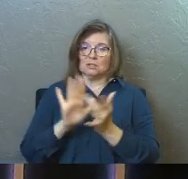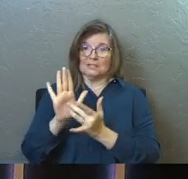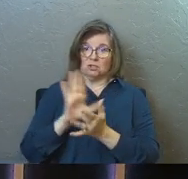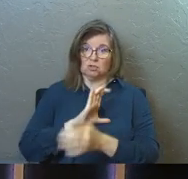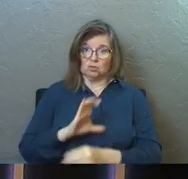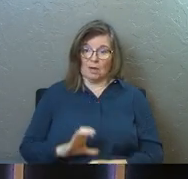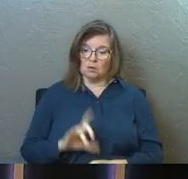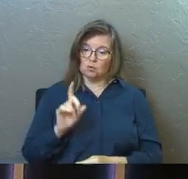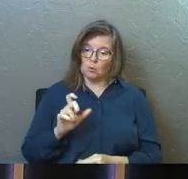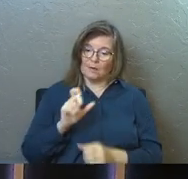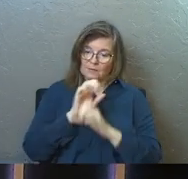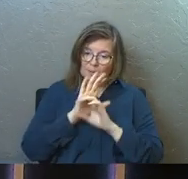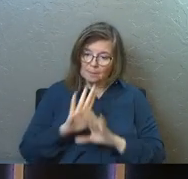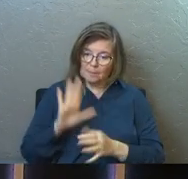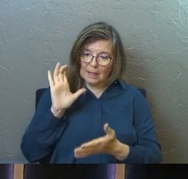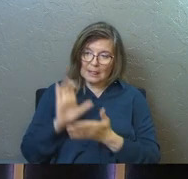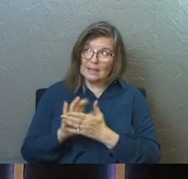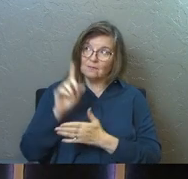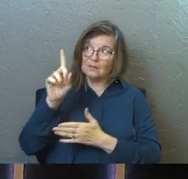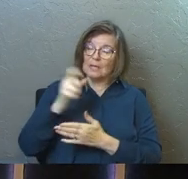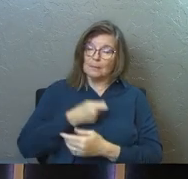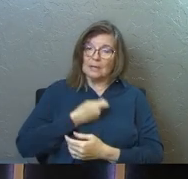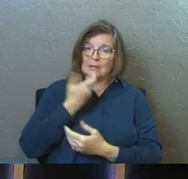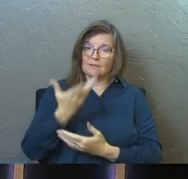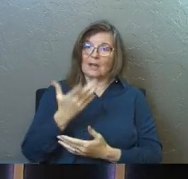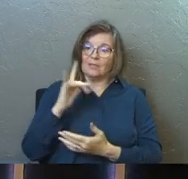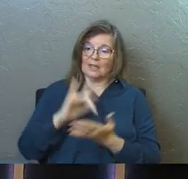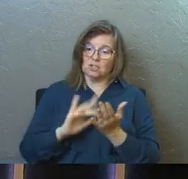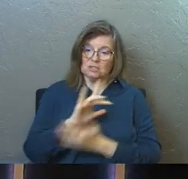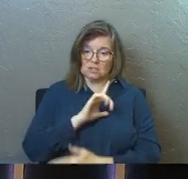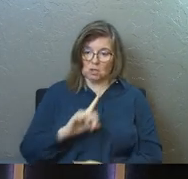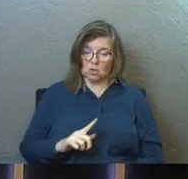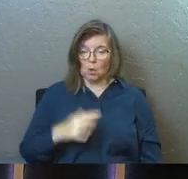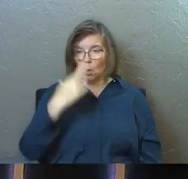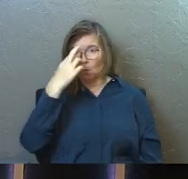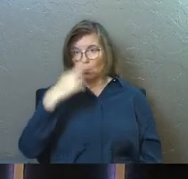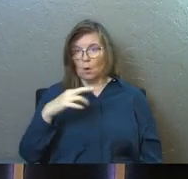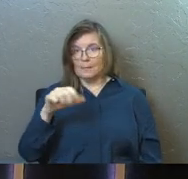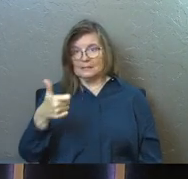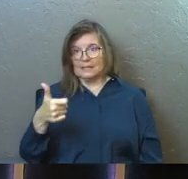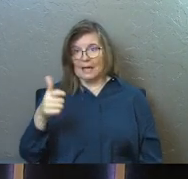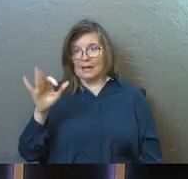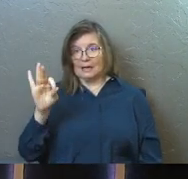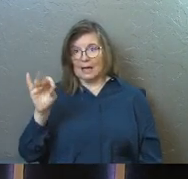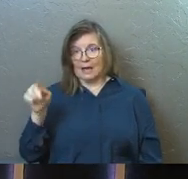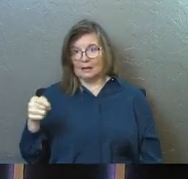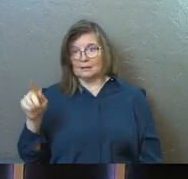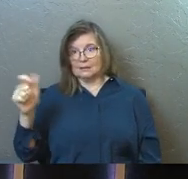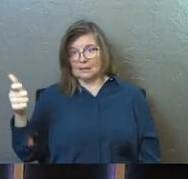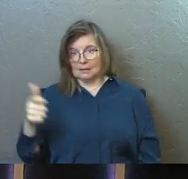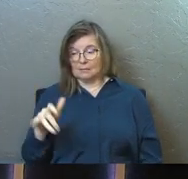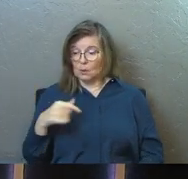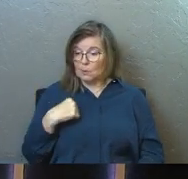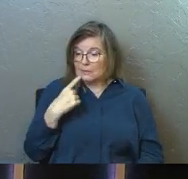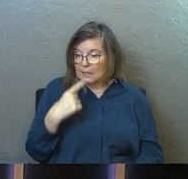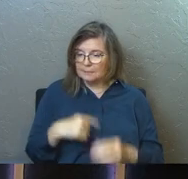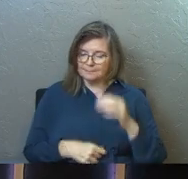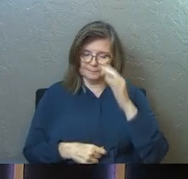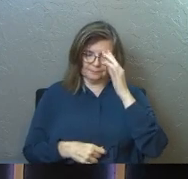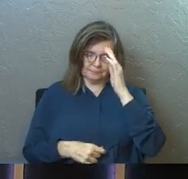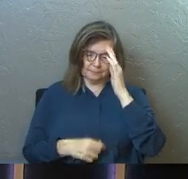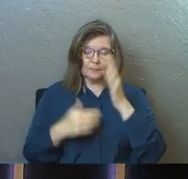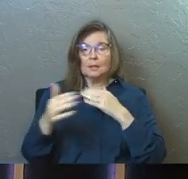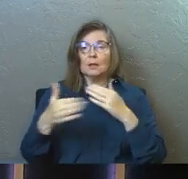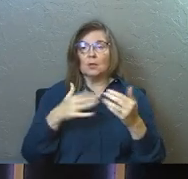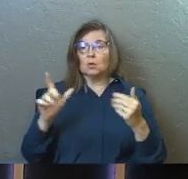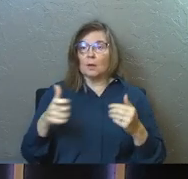Jesus Christ, and you have to believe on him and confess that Jesus is Lord. That's Romans 10, 9 and 10. That's what it says. But even